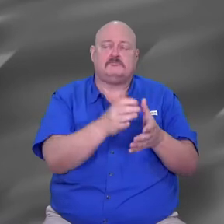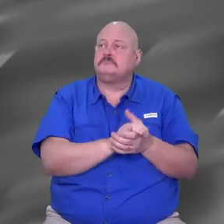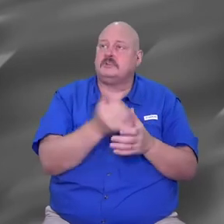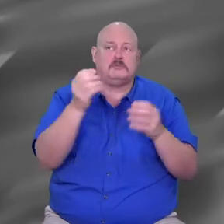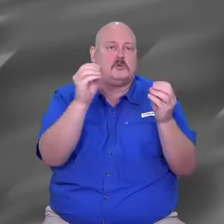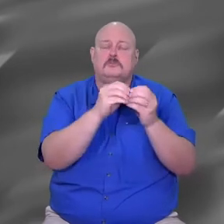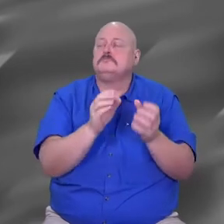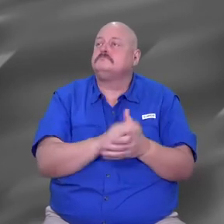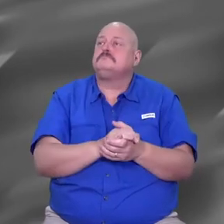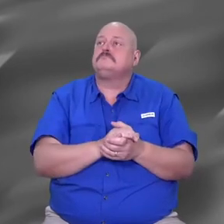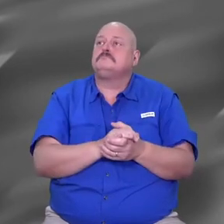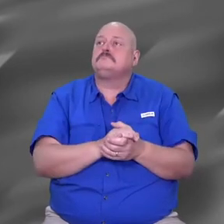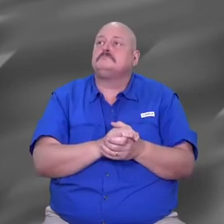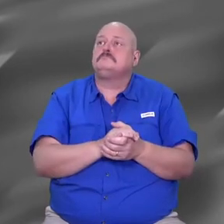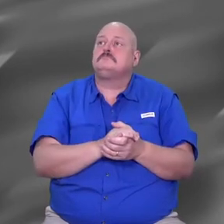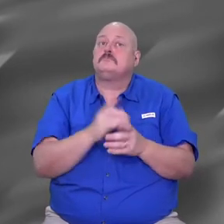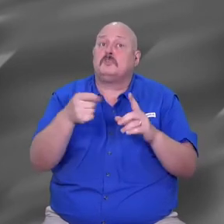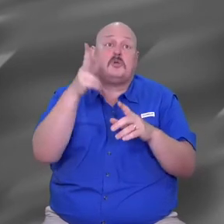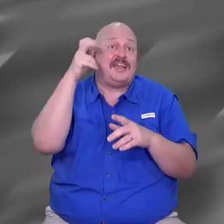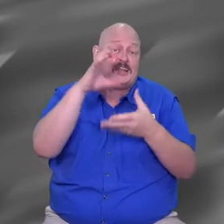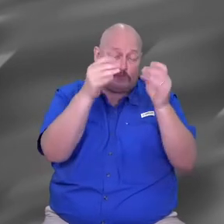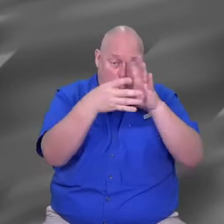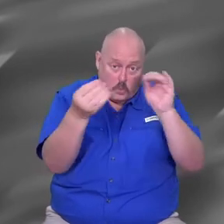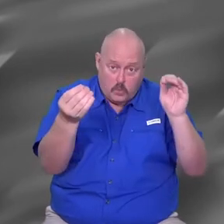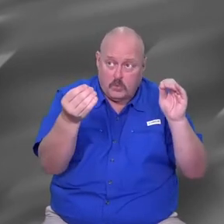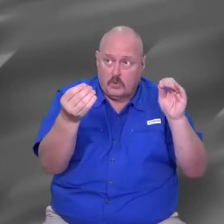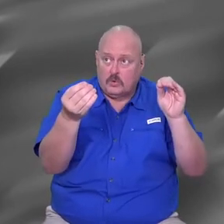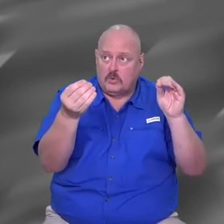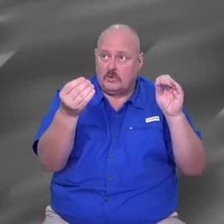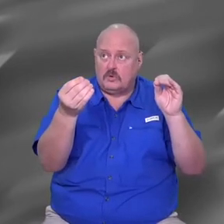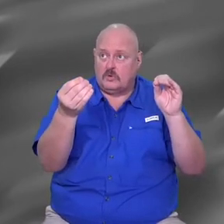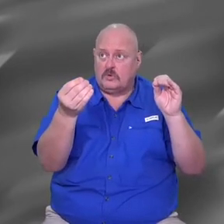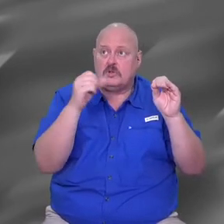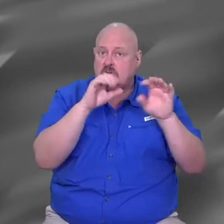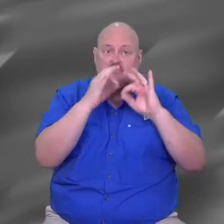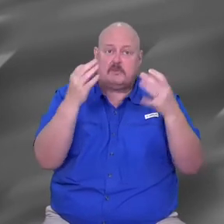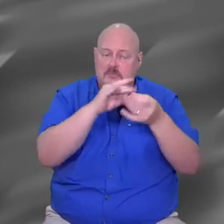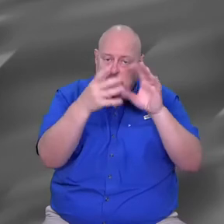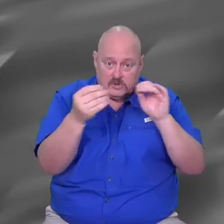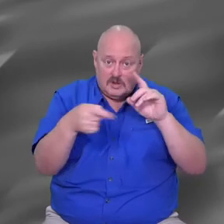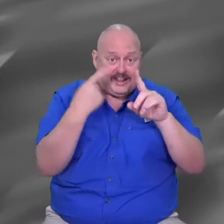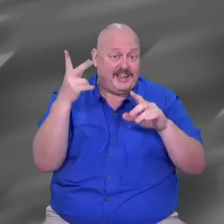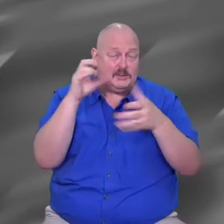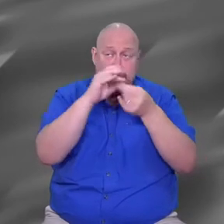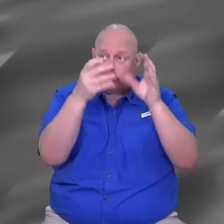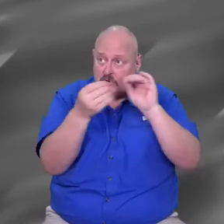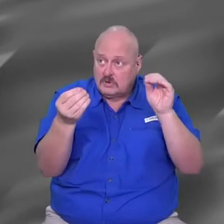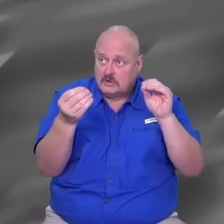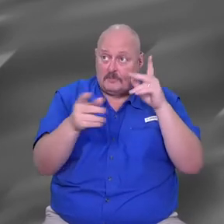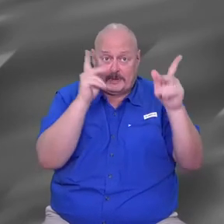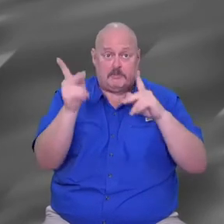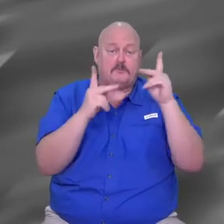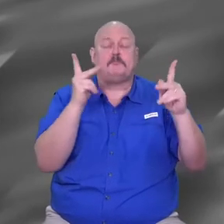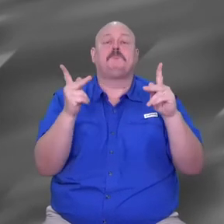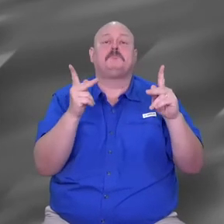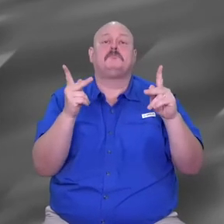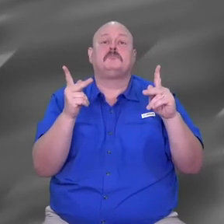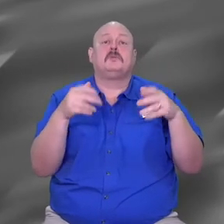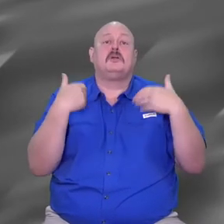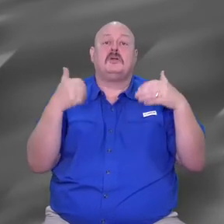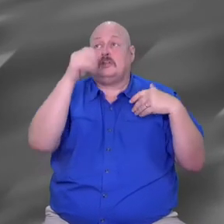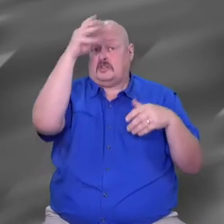anymore. When you hear stories, and by the way, this isn't our family stories, when you hear stories of people that a